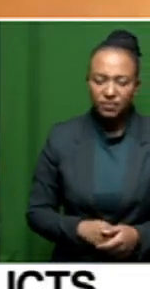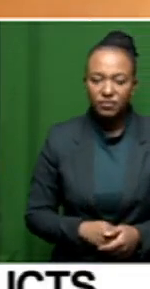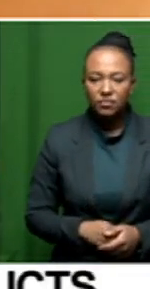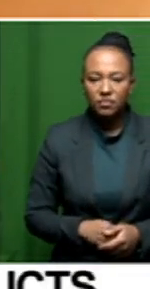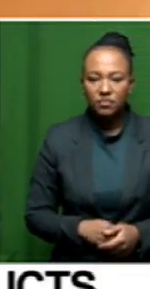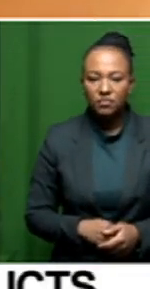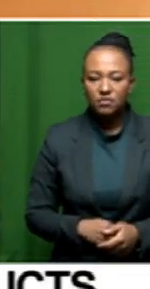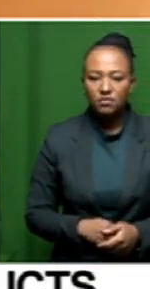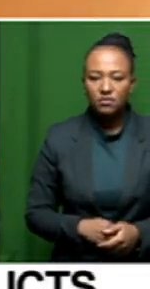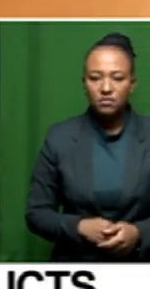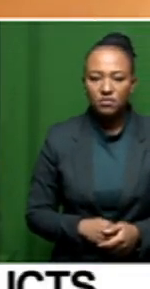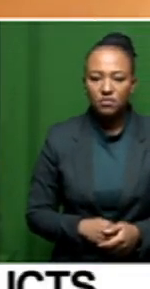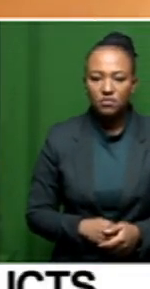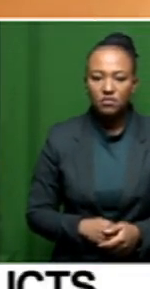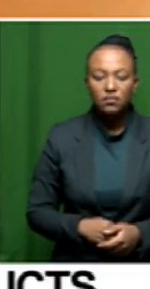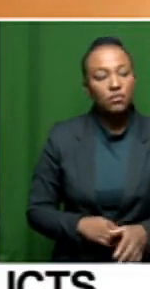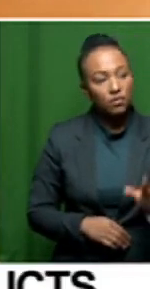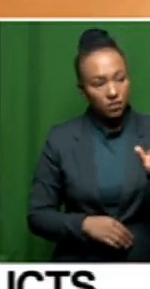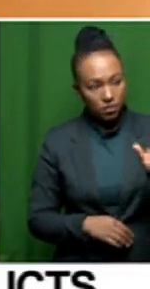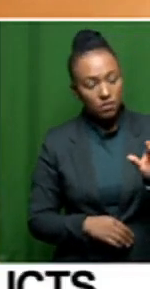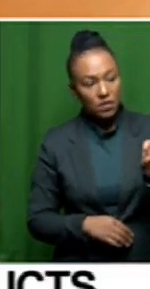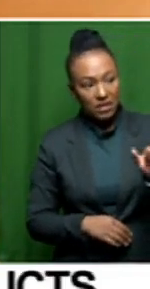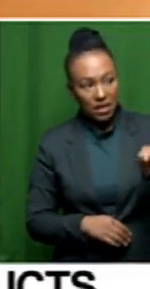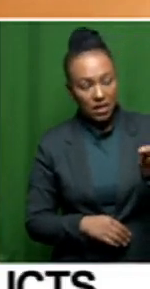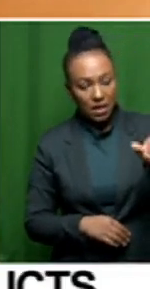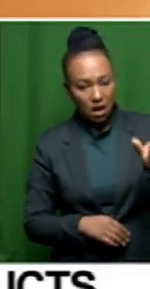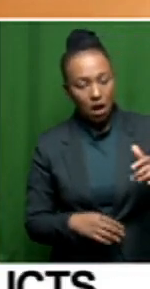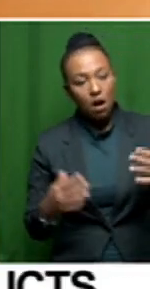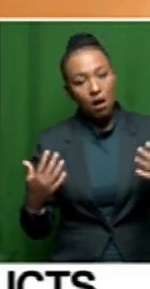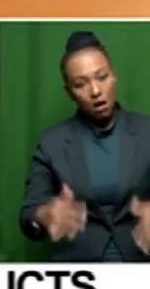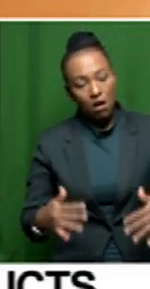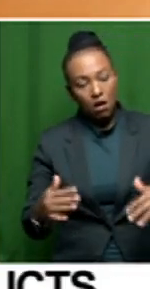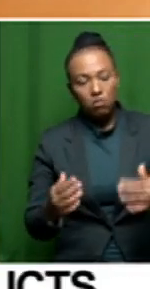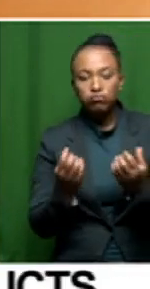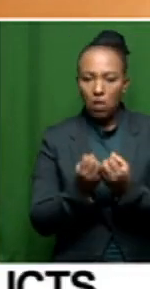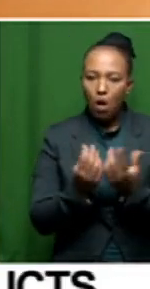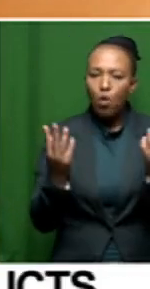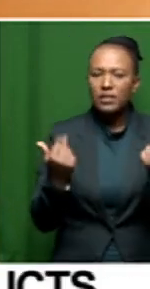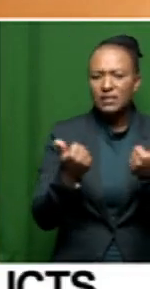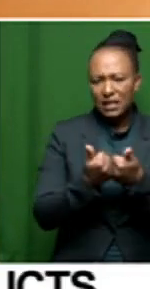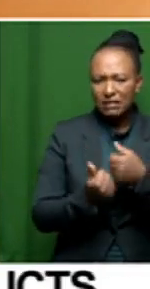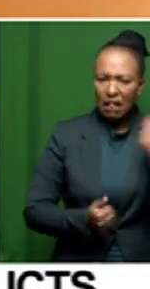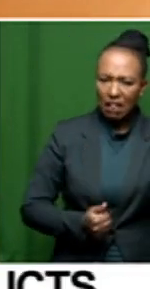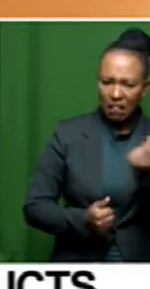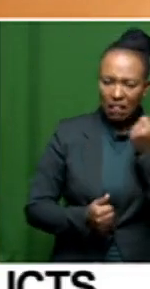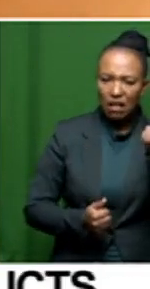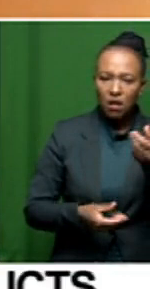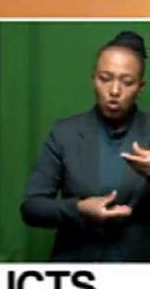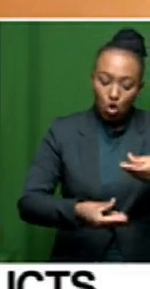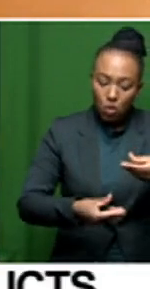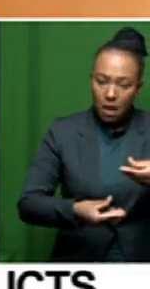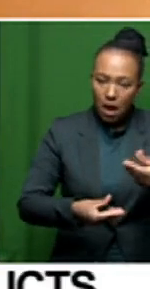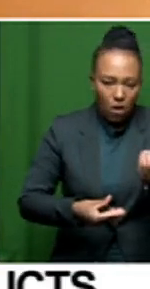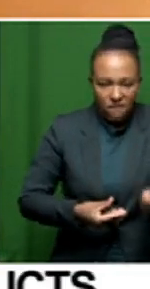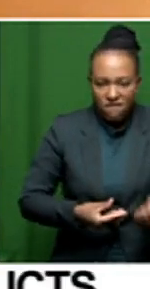So you were there, Ms. Ngwenya. Sakina, there's a lot of challenges. It's a pity the document is not on